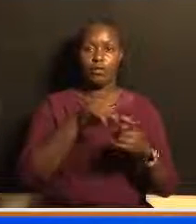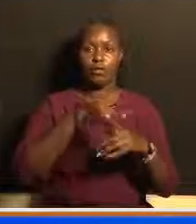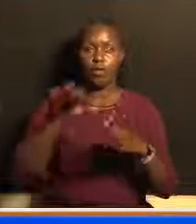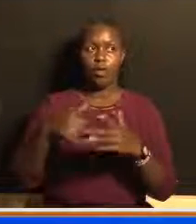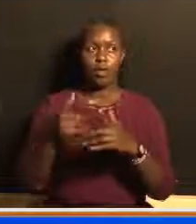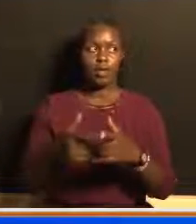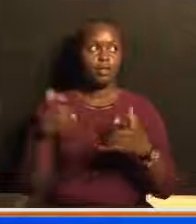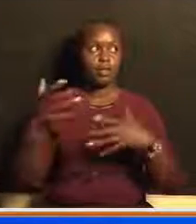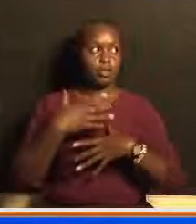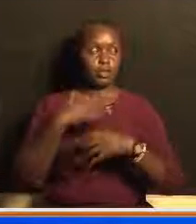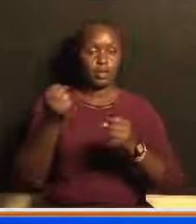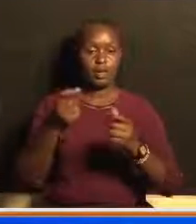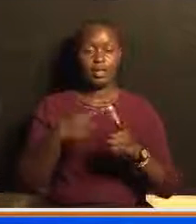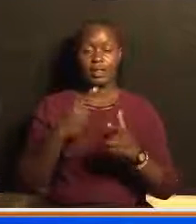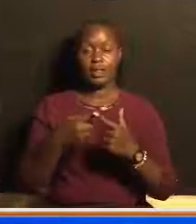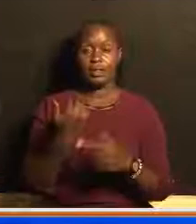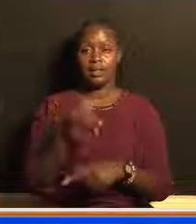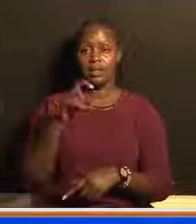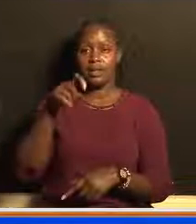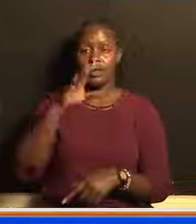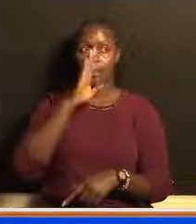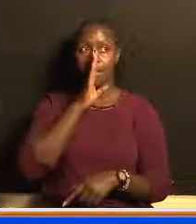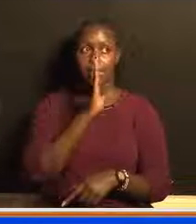in football, then they need to be.